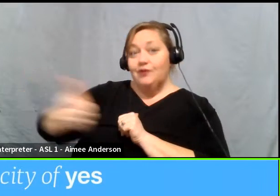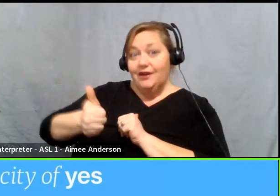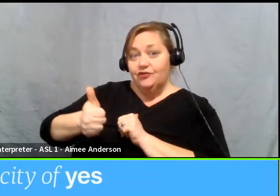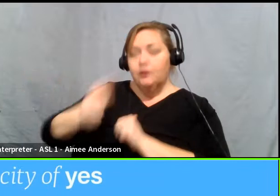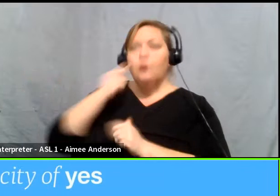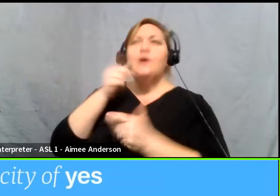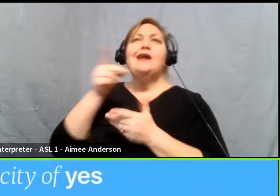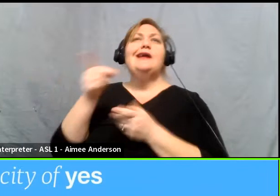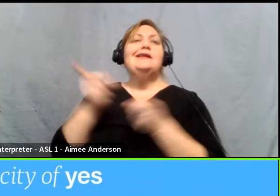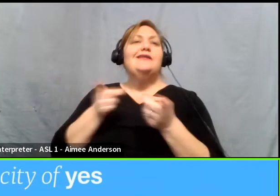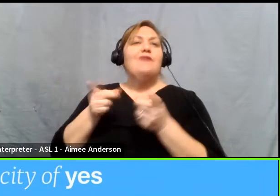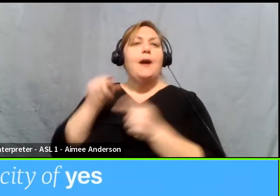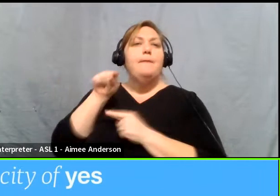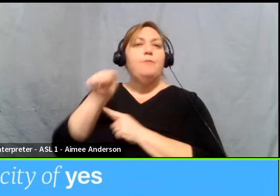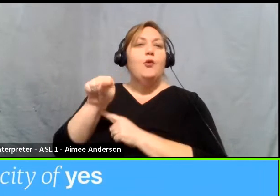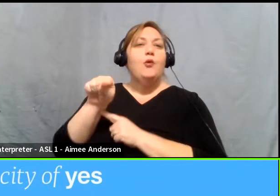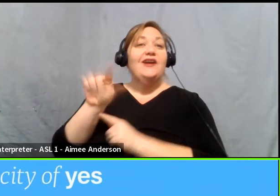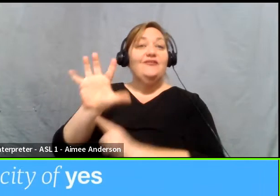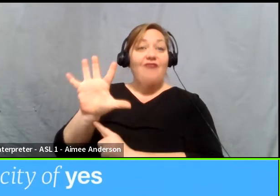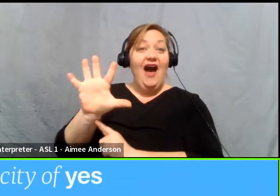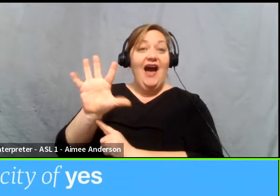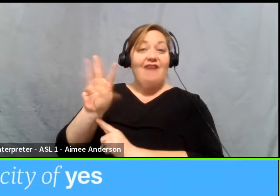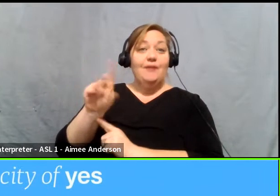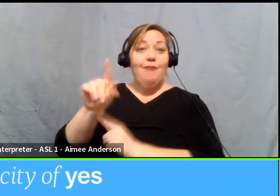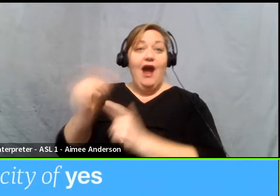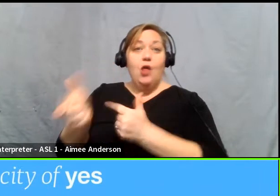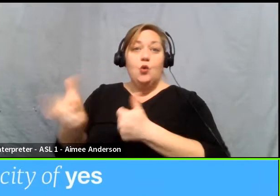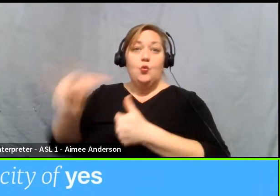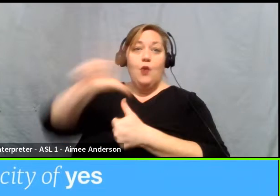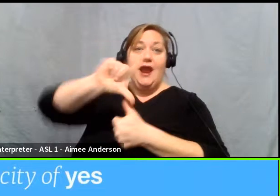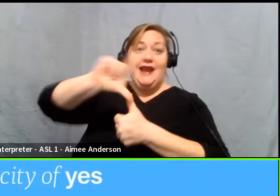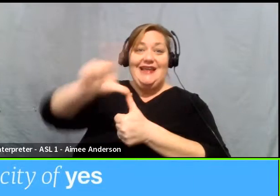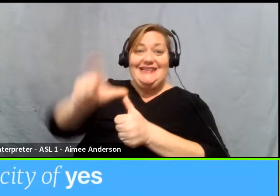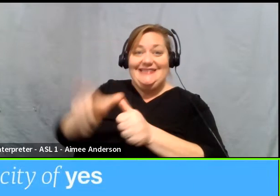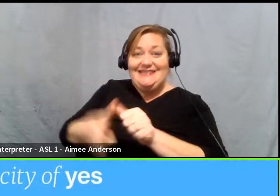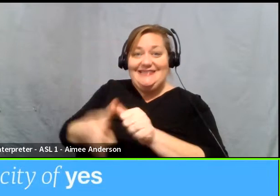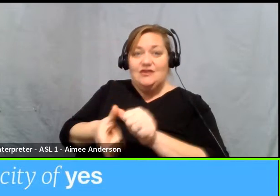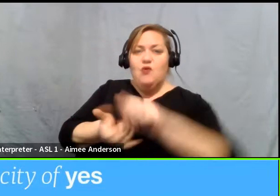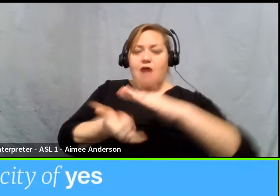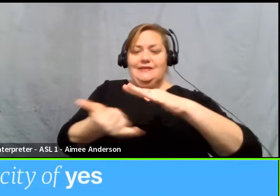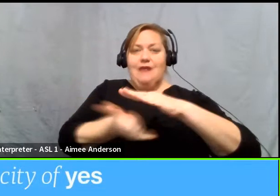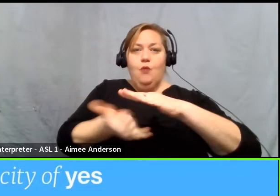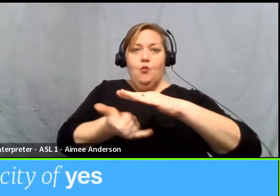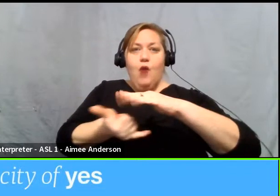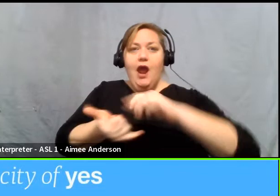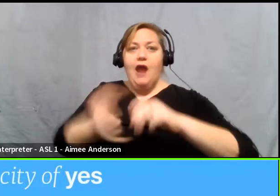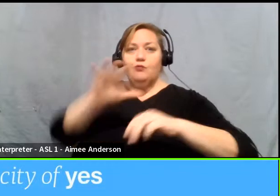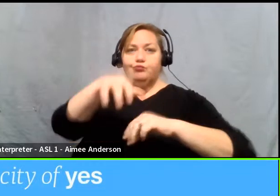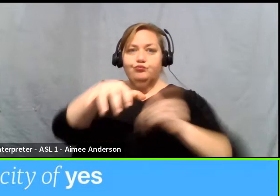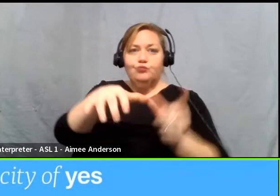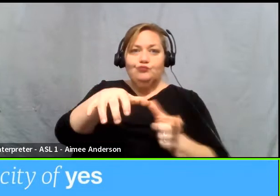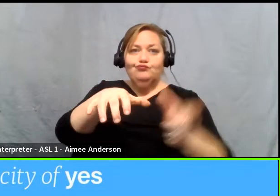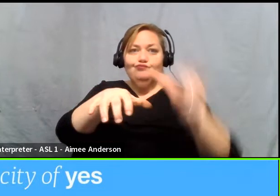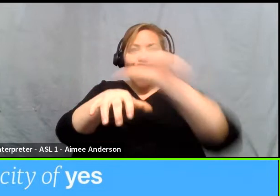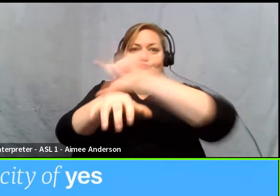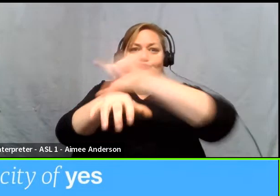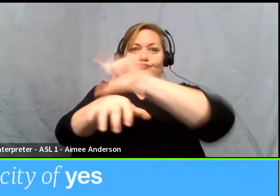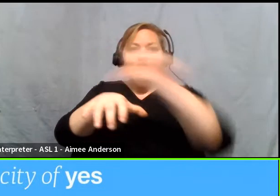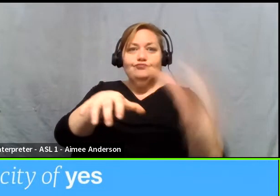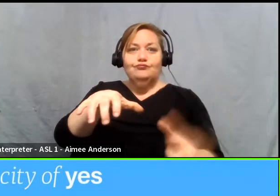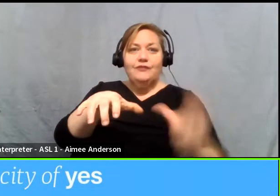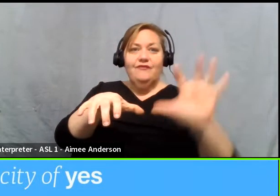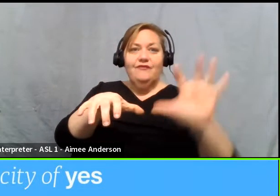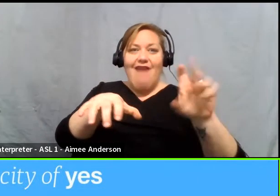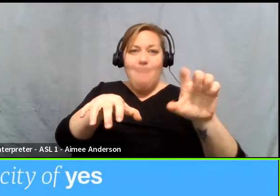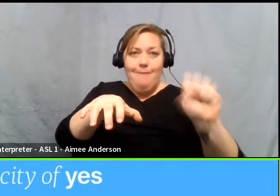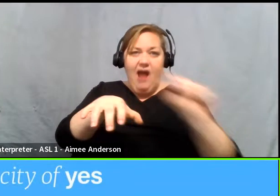as a 0.5-mile radius around subway or rail stations. If a new subway or rail station is added, low-density districts 0.5 miles